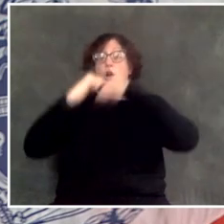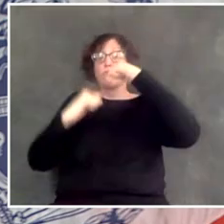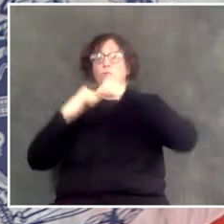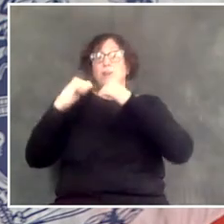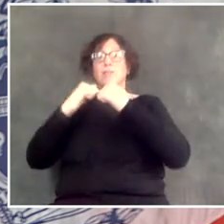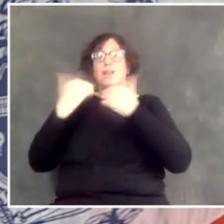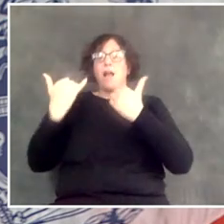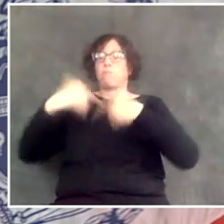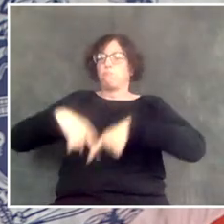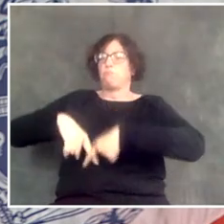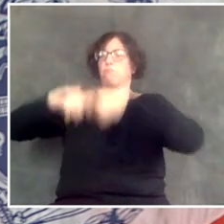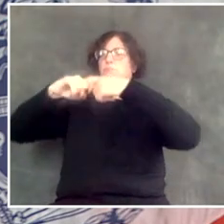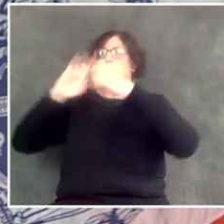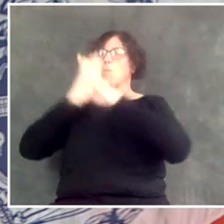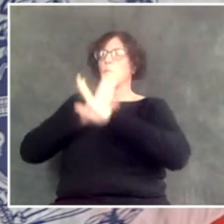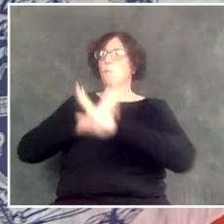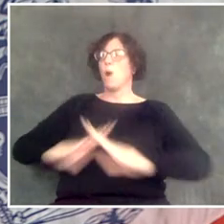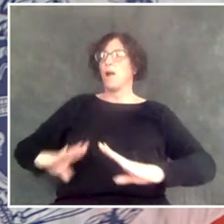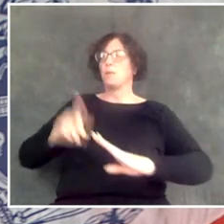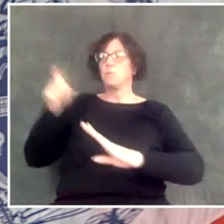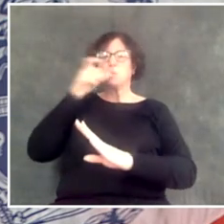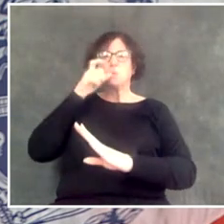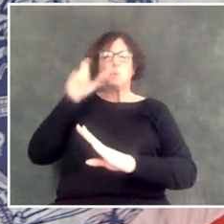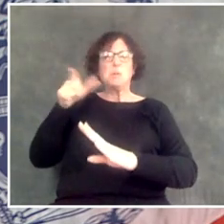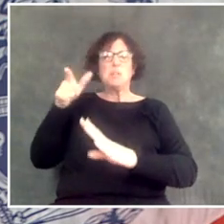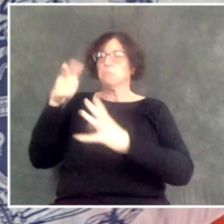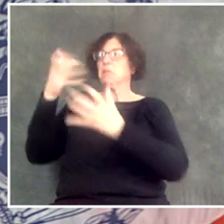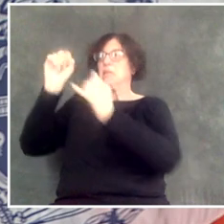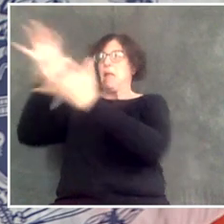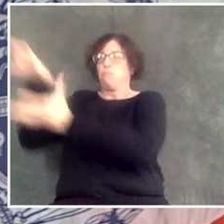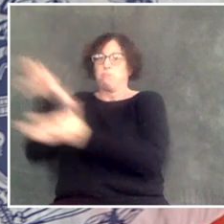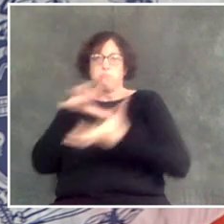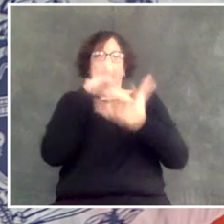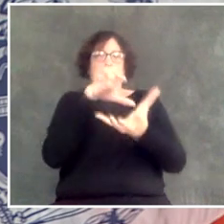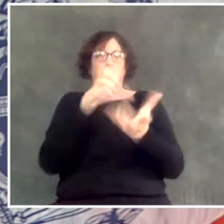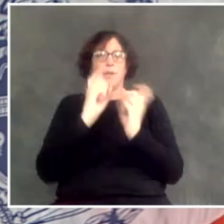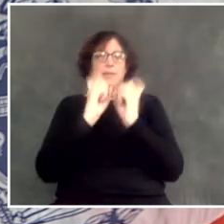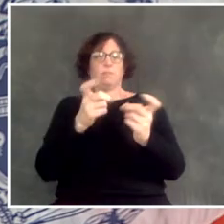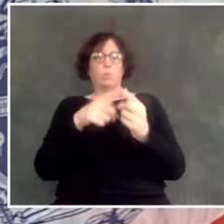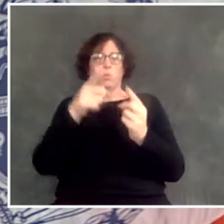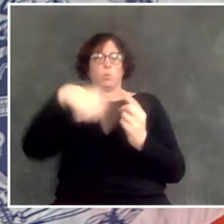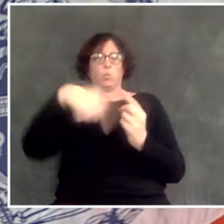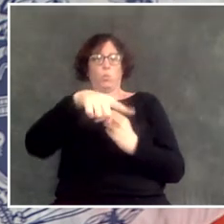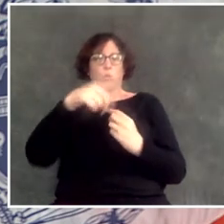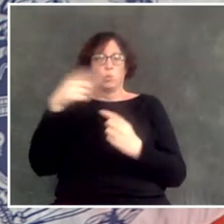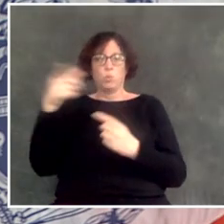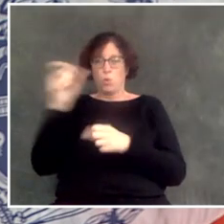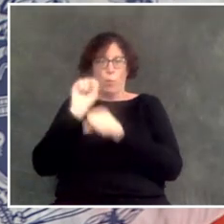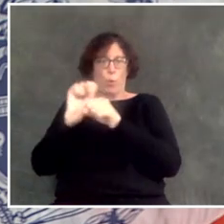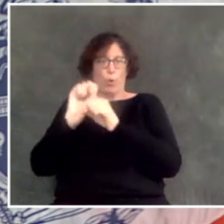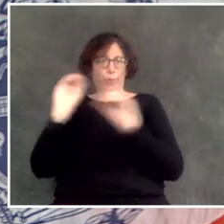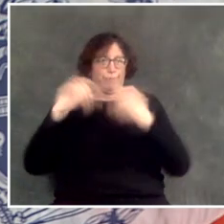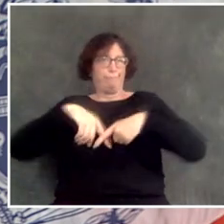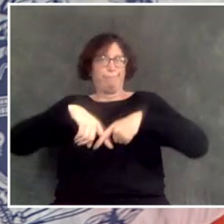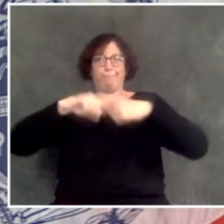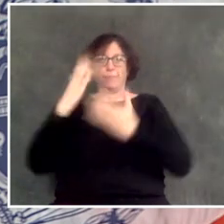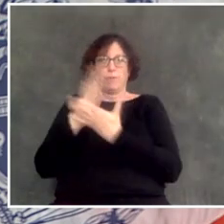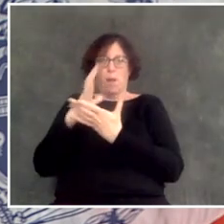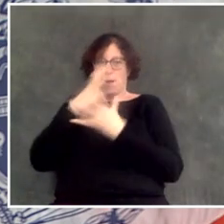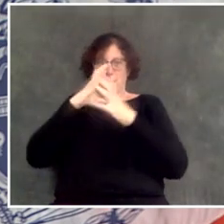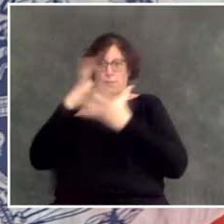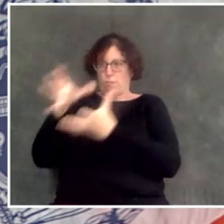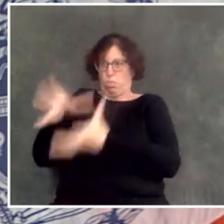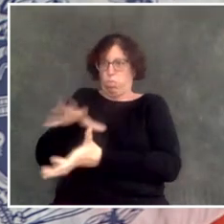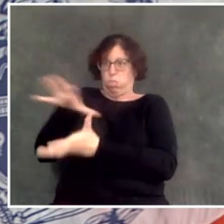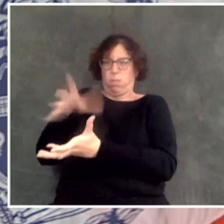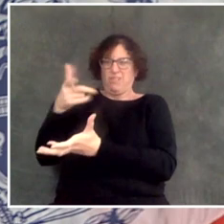readily, but we need them to feel urgency. We need these supplies immediately. Immediately. And I think it's